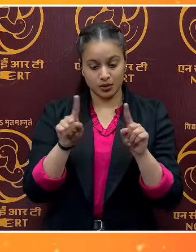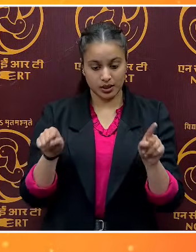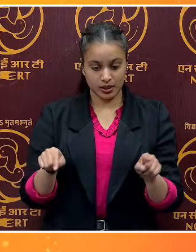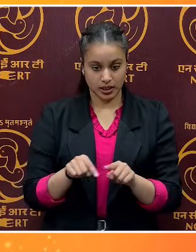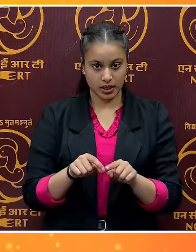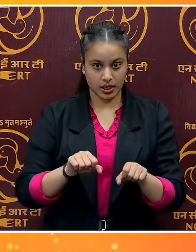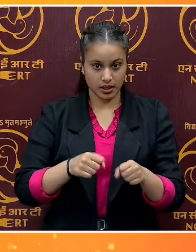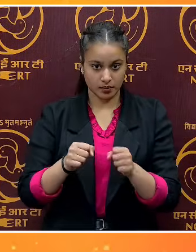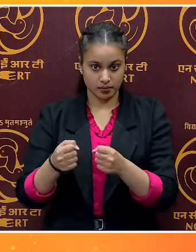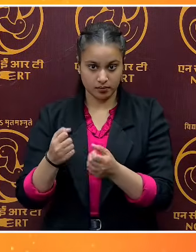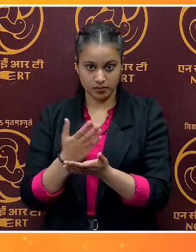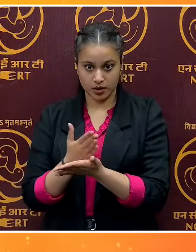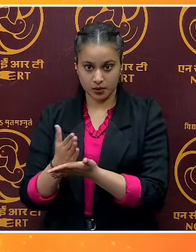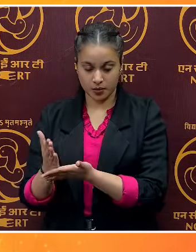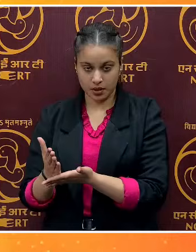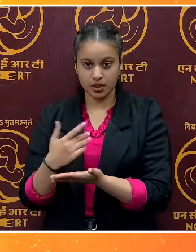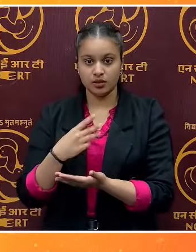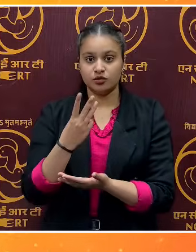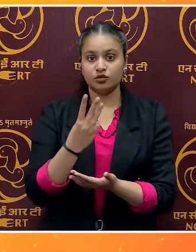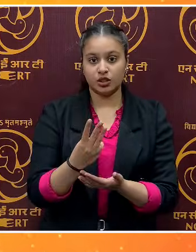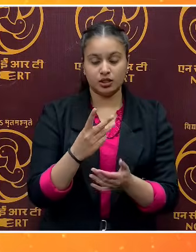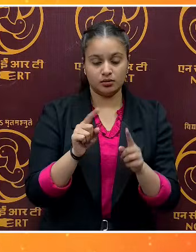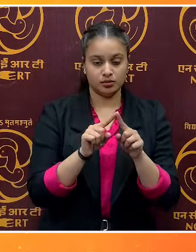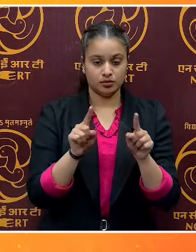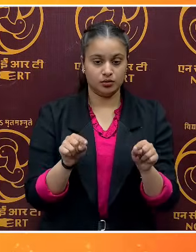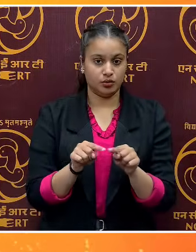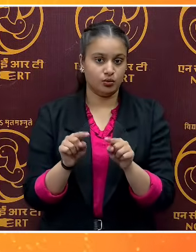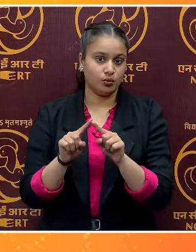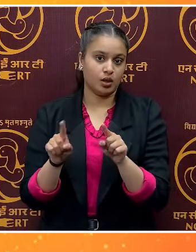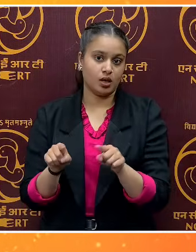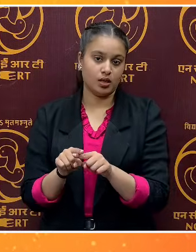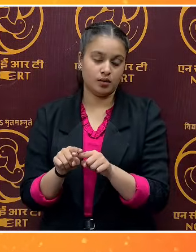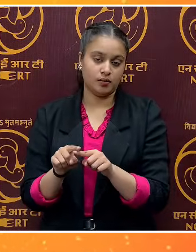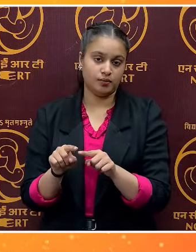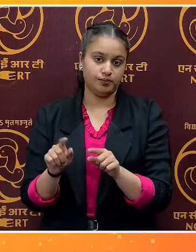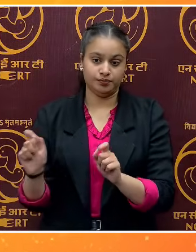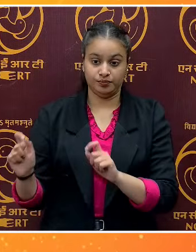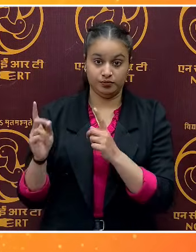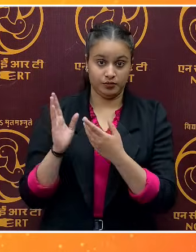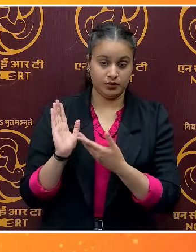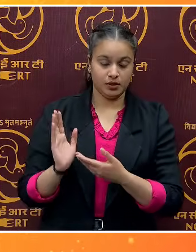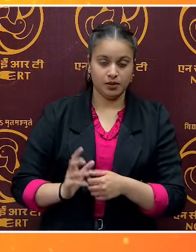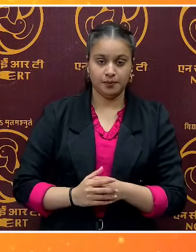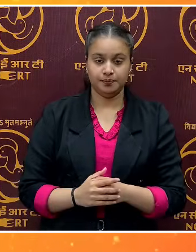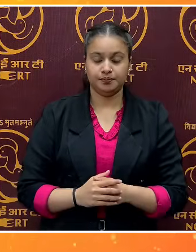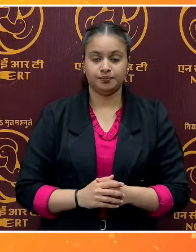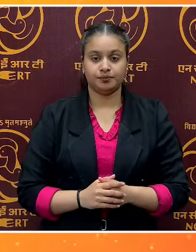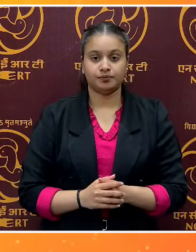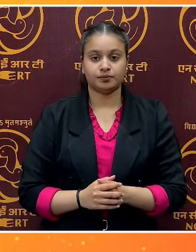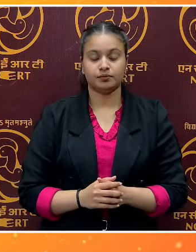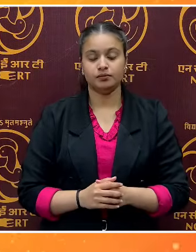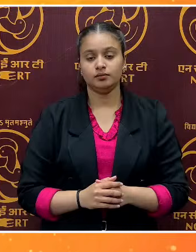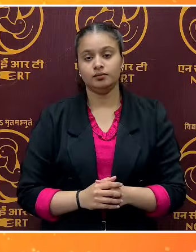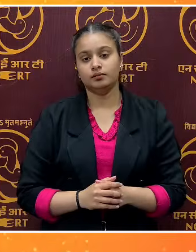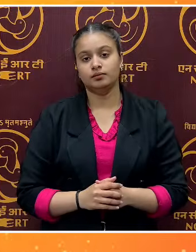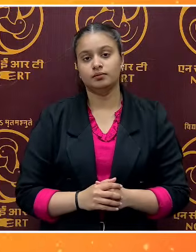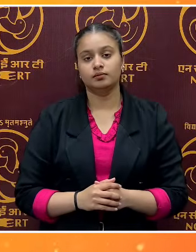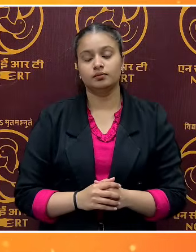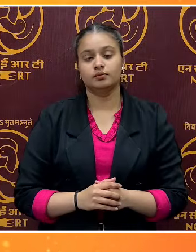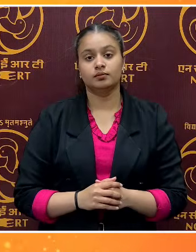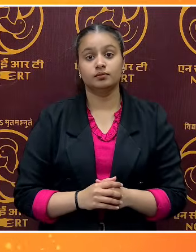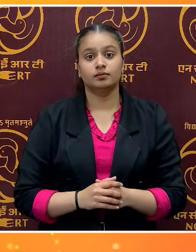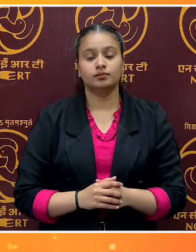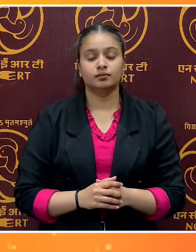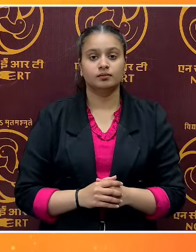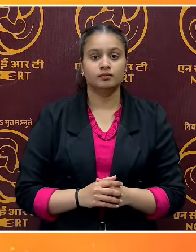squares: AP, P dash, A dash, PQ, Q dash, P dash and QB, B